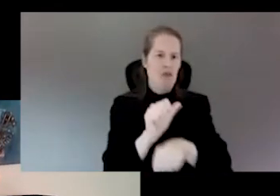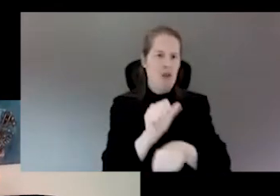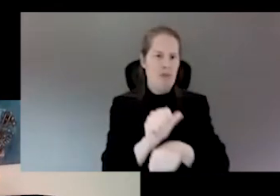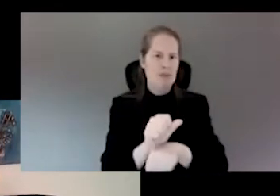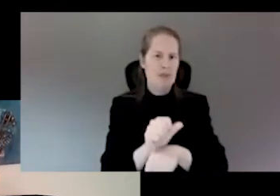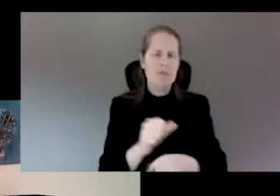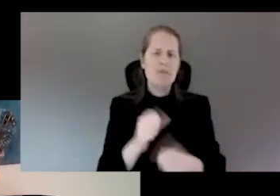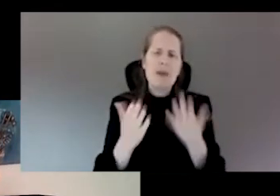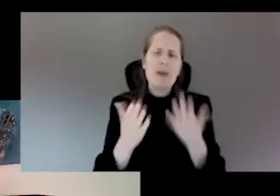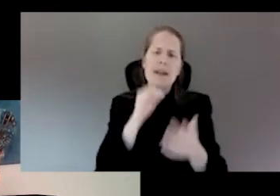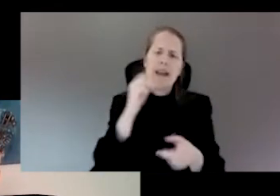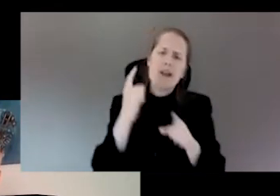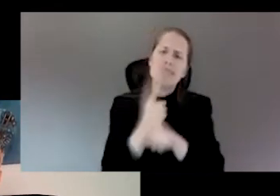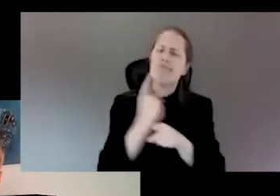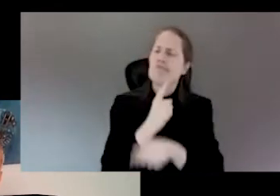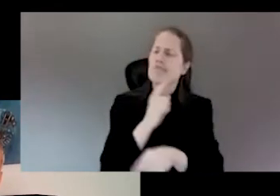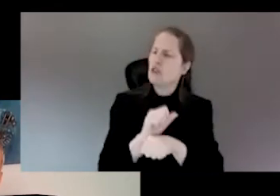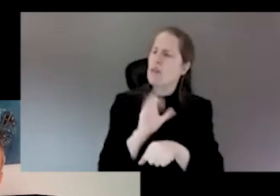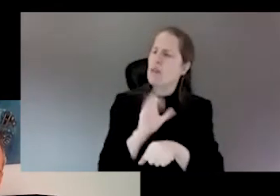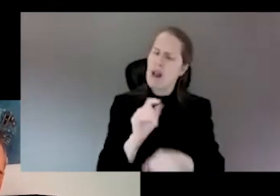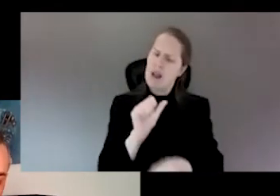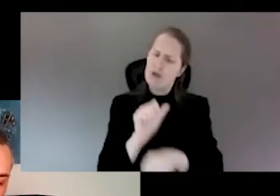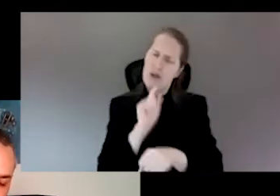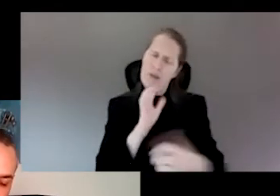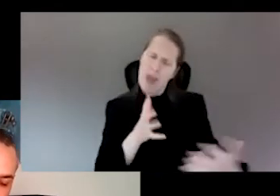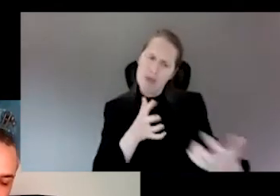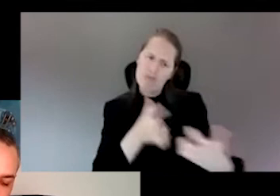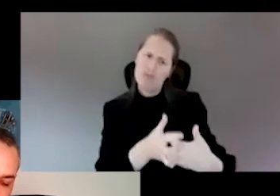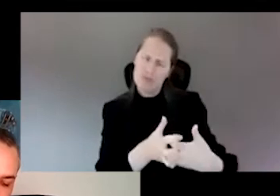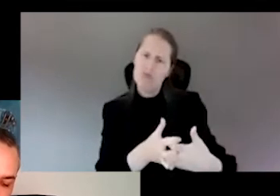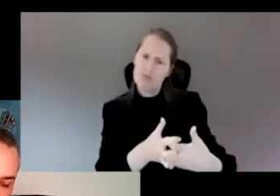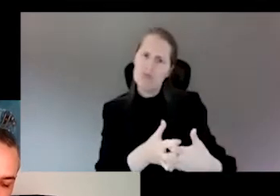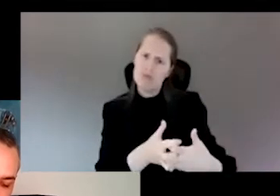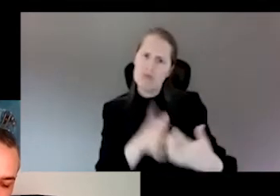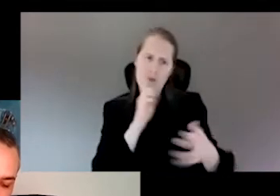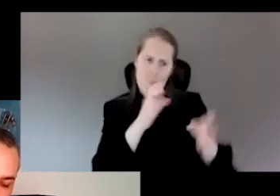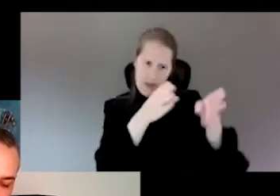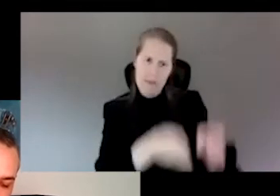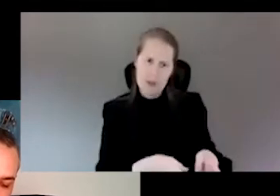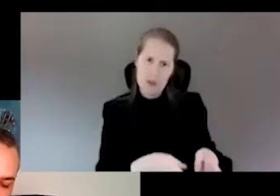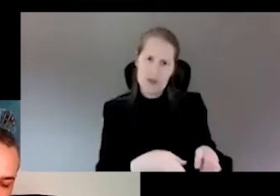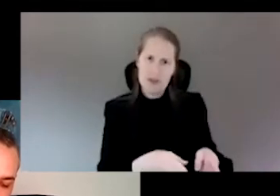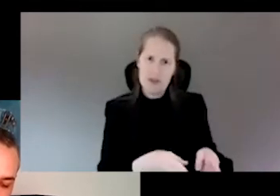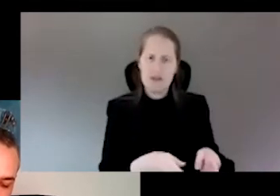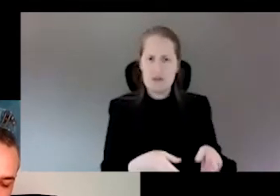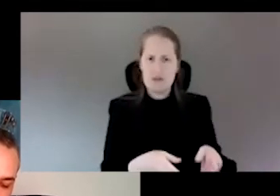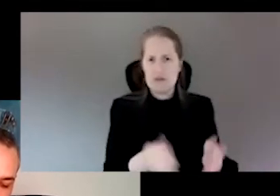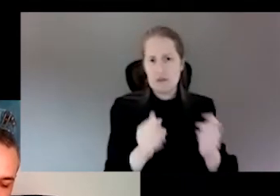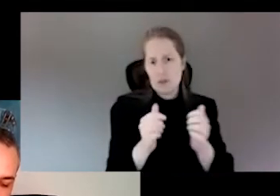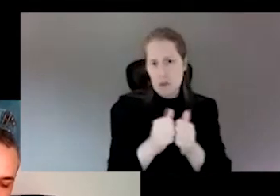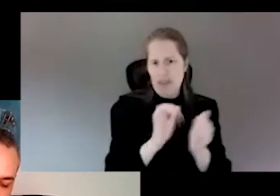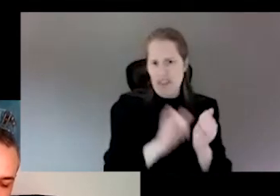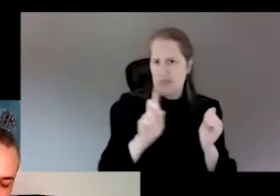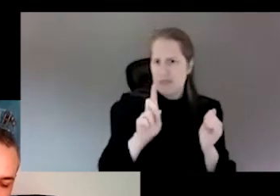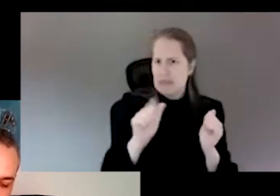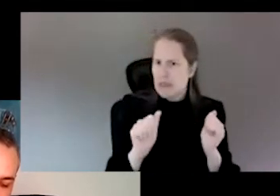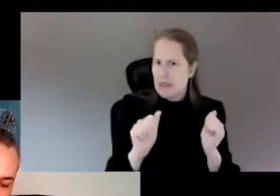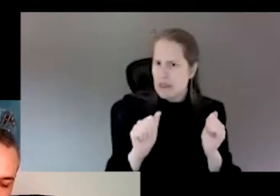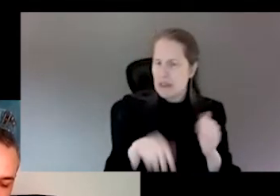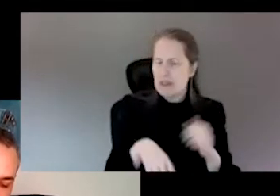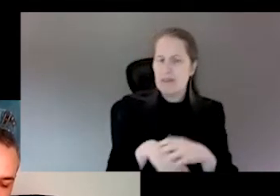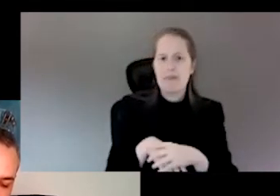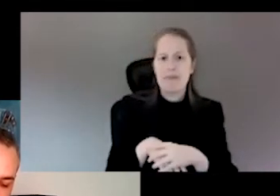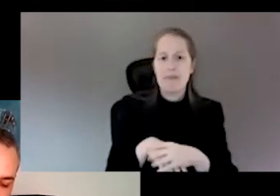regular job, but the job that is suitable for the person who have the disability and also the desire to